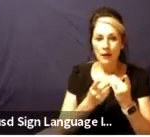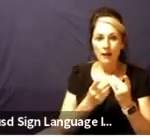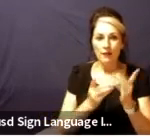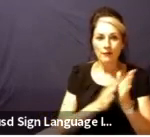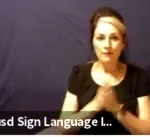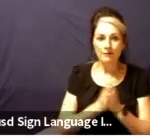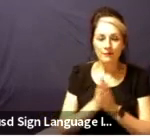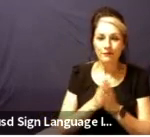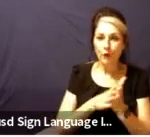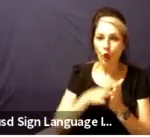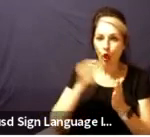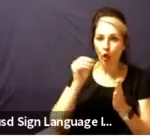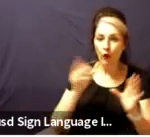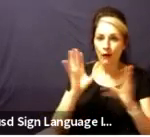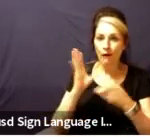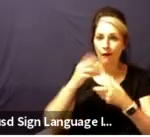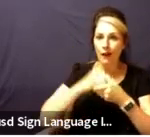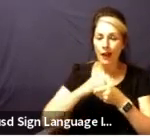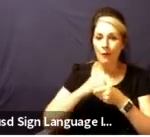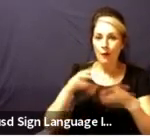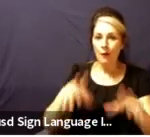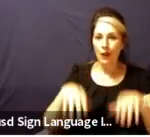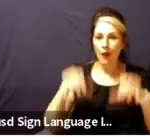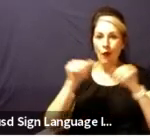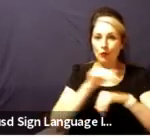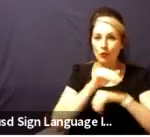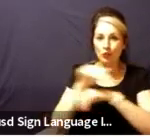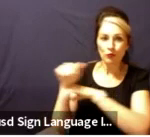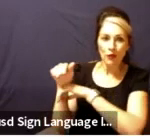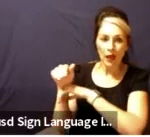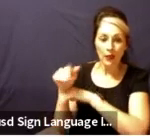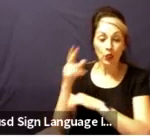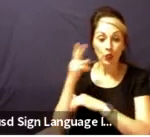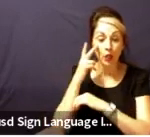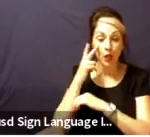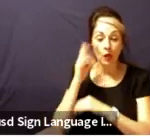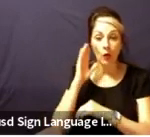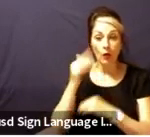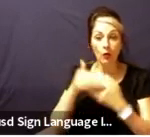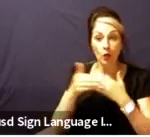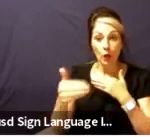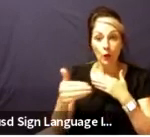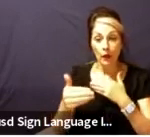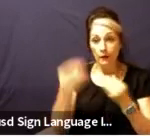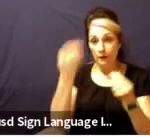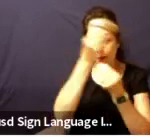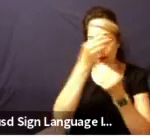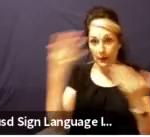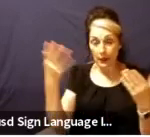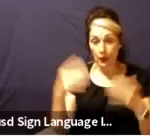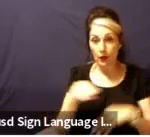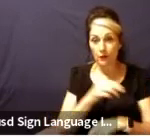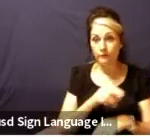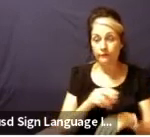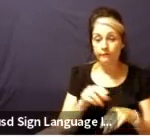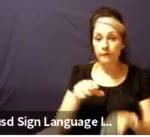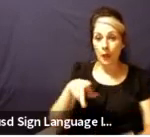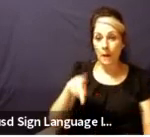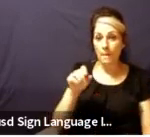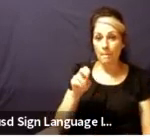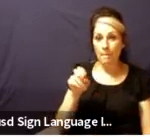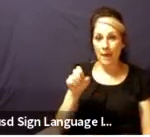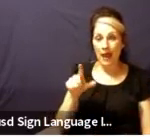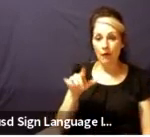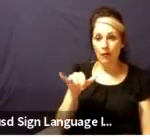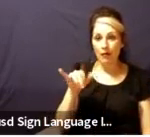Engagement, and I will be your host this evening. I'm going to go ahead and let our panelist introduce himself.